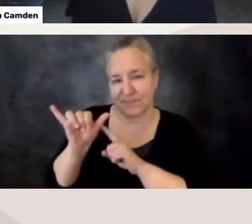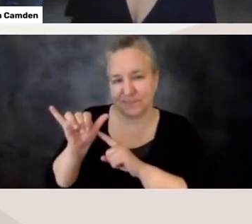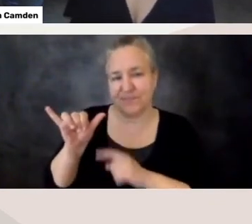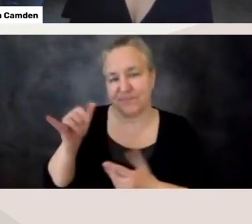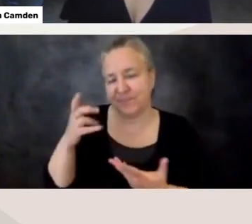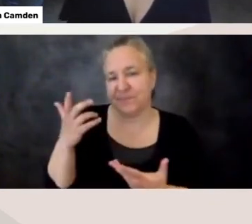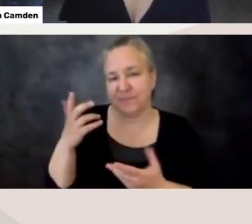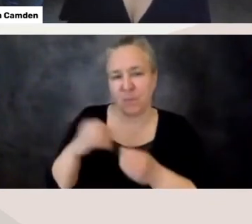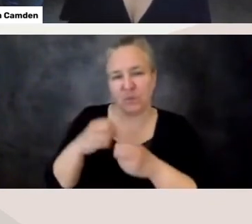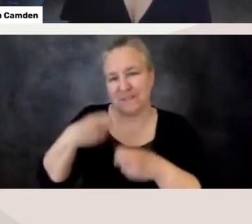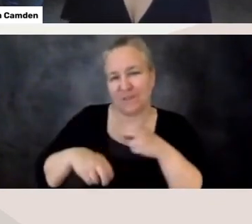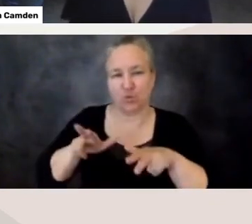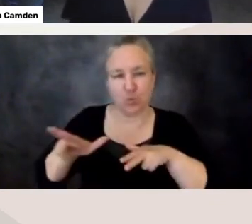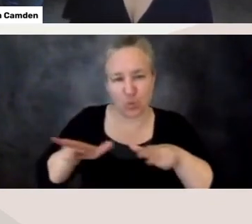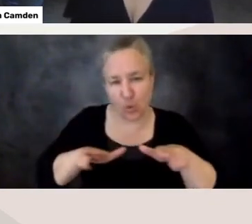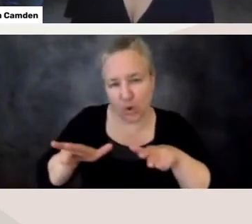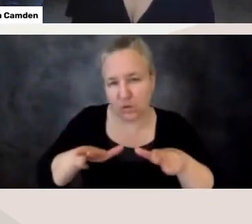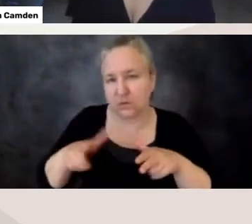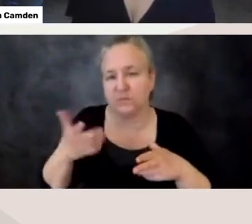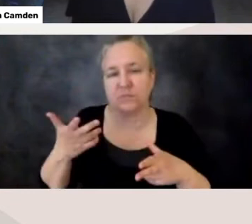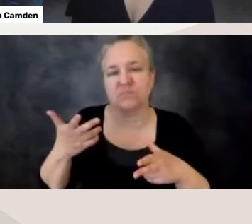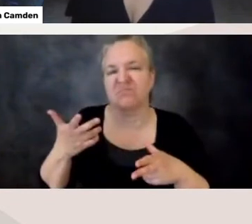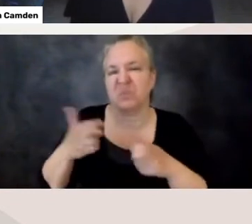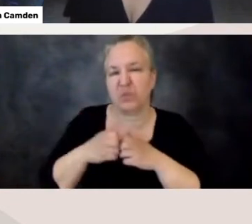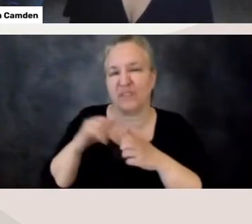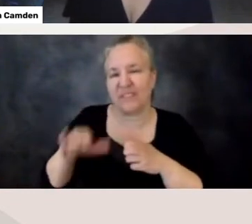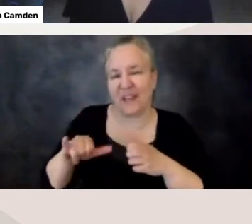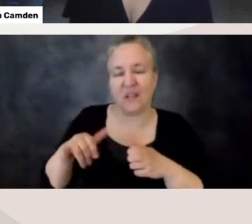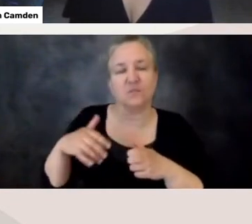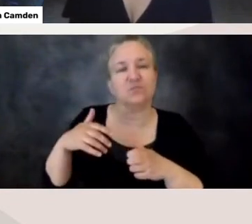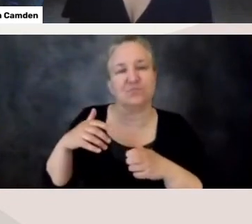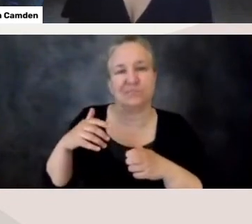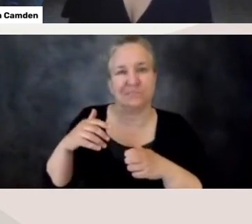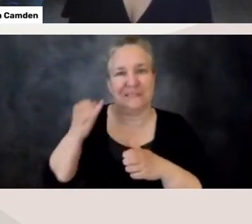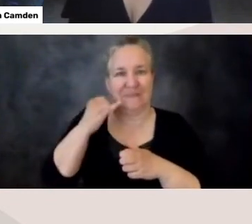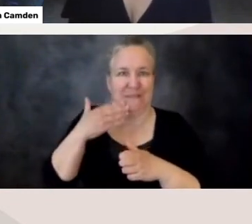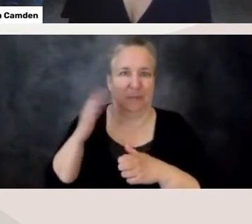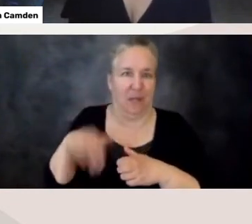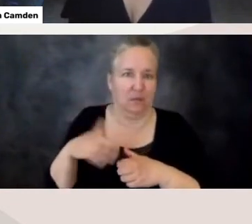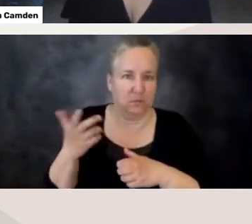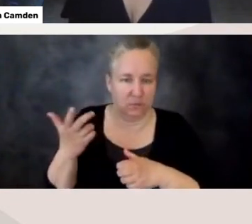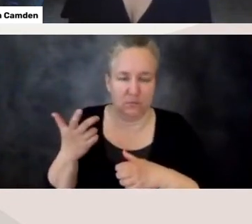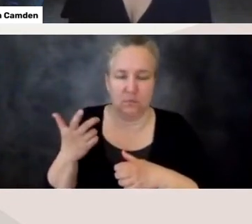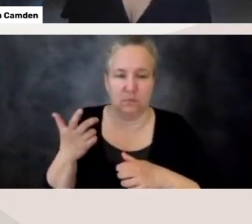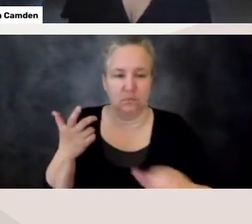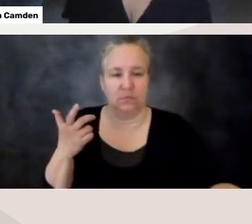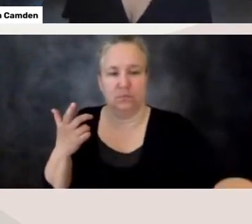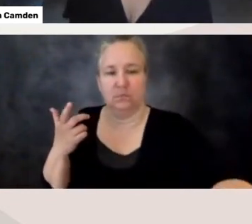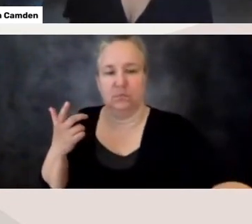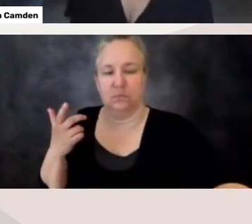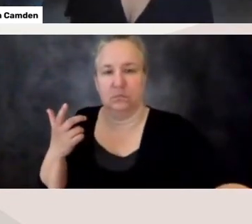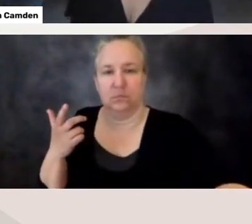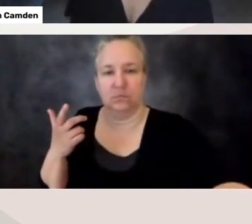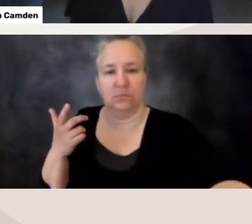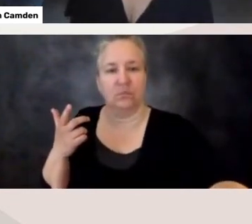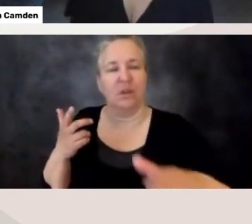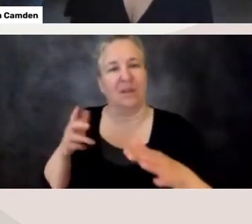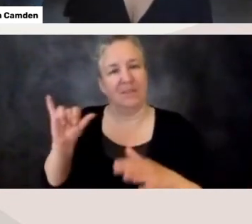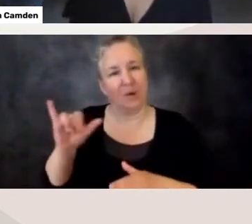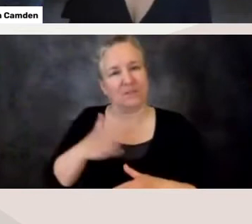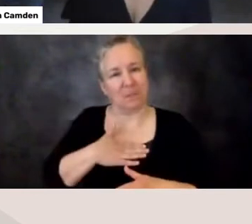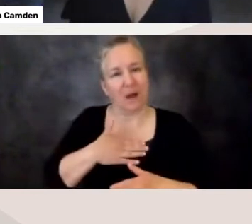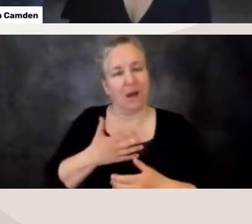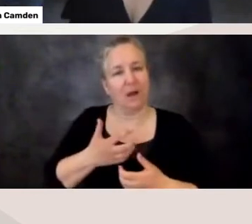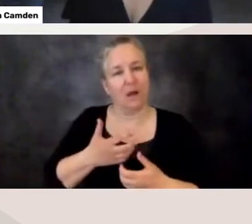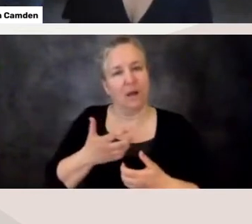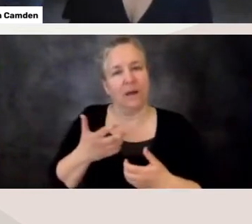it's harder to walk when the neuropathy is really bad. And that had been my outlet. I felt like I could